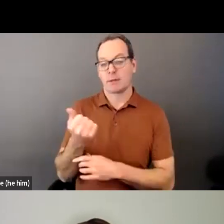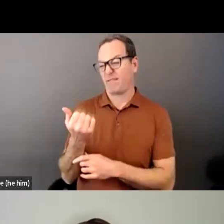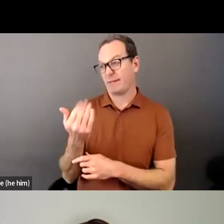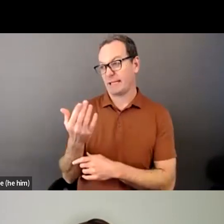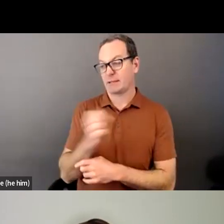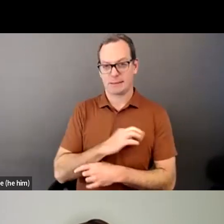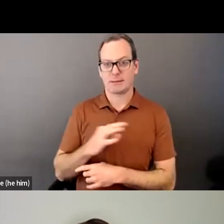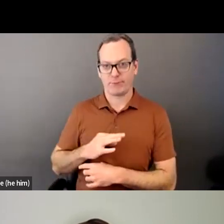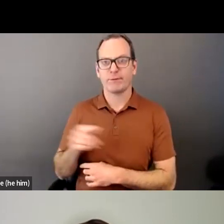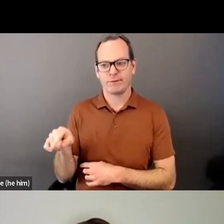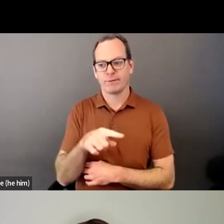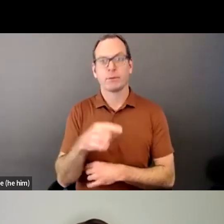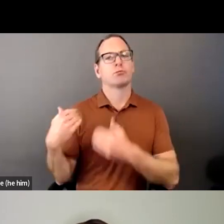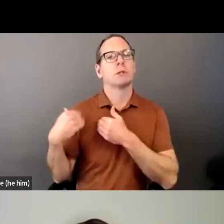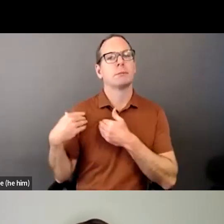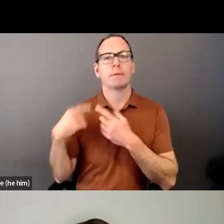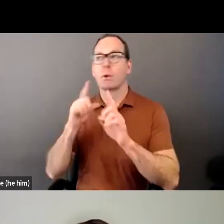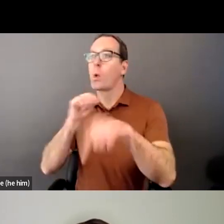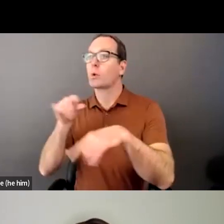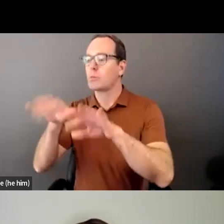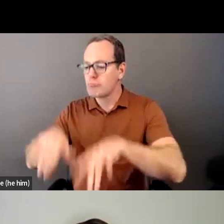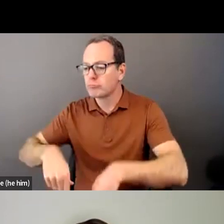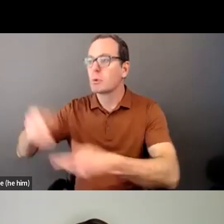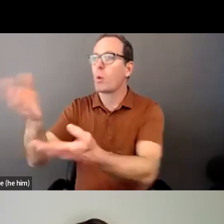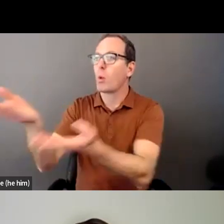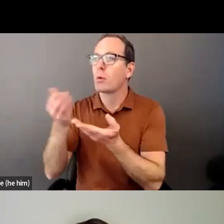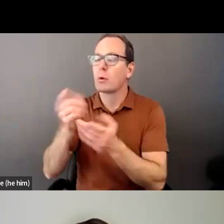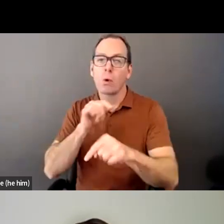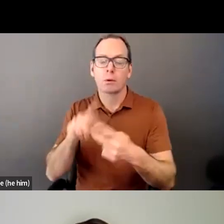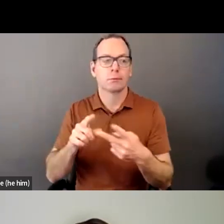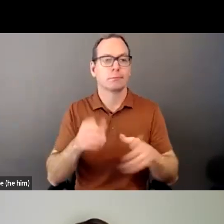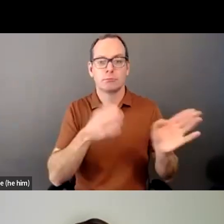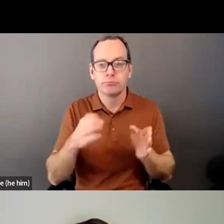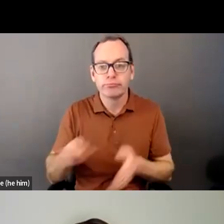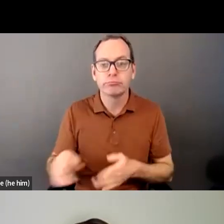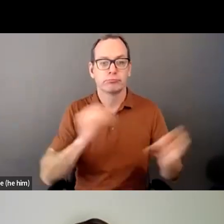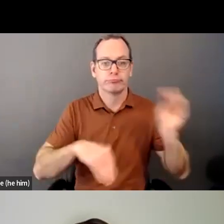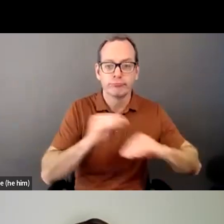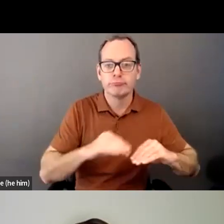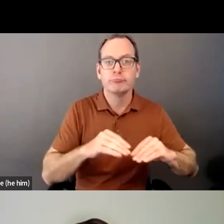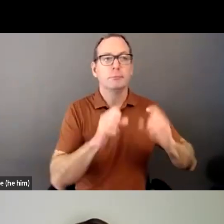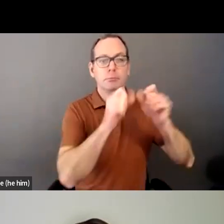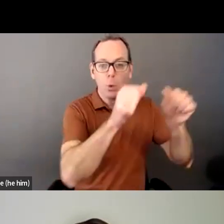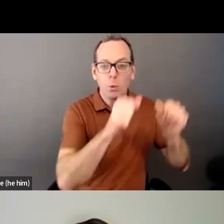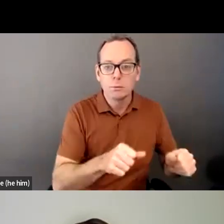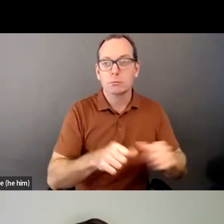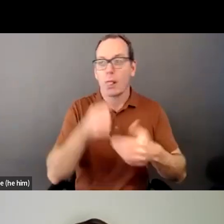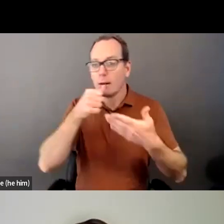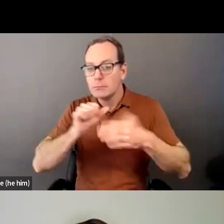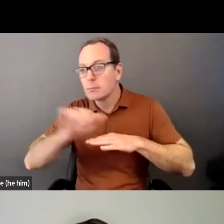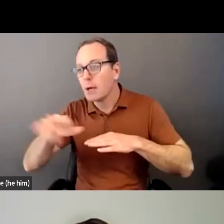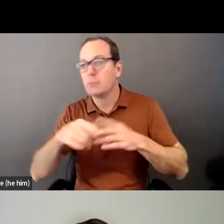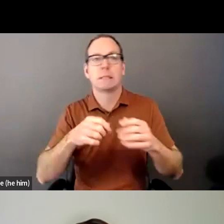responsible from order taking to inventory, to purchasing, to posting, to sales. It brings such a smile to my face